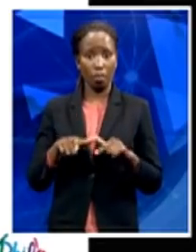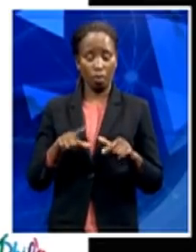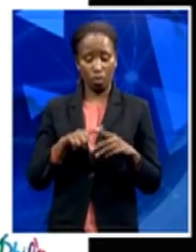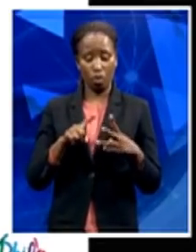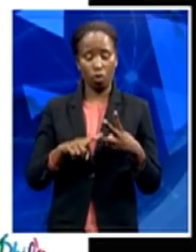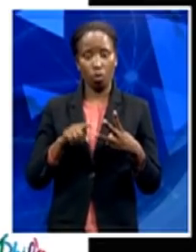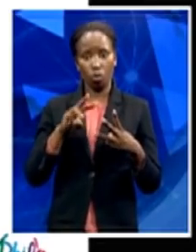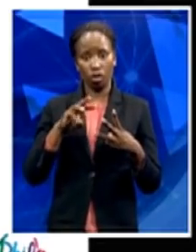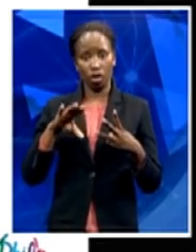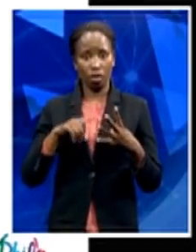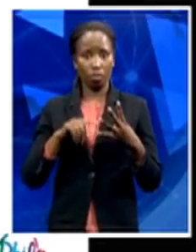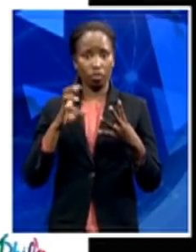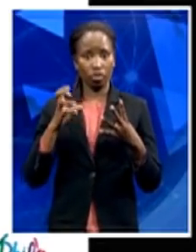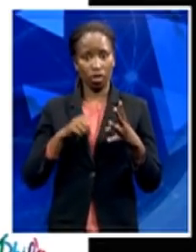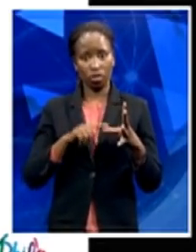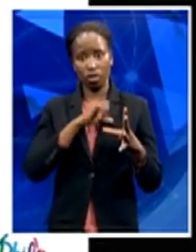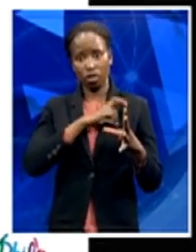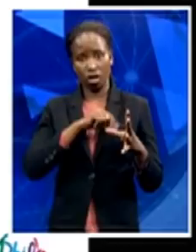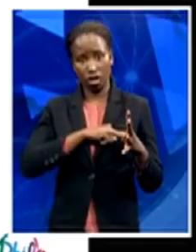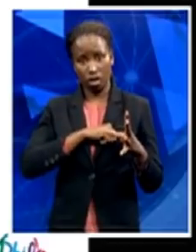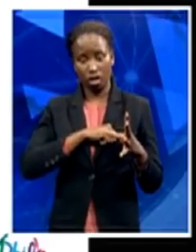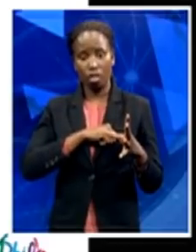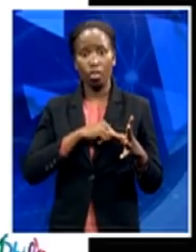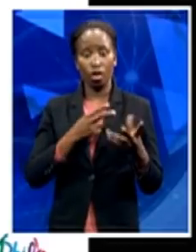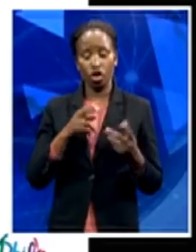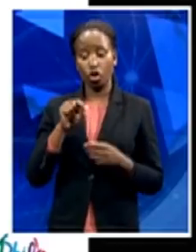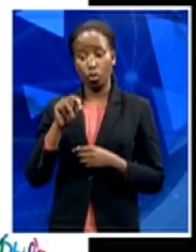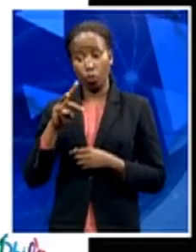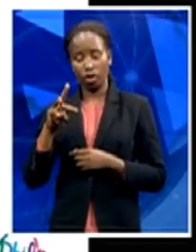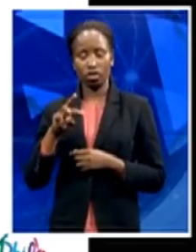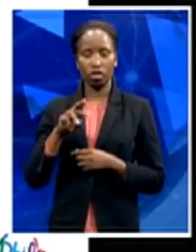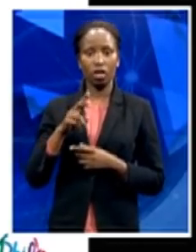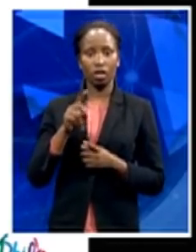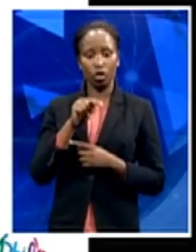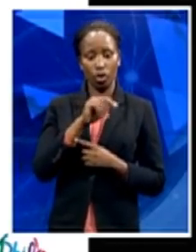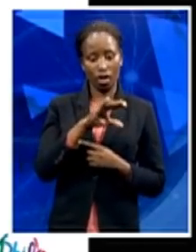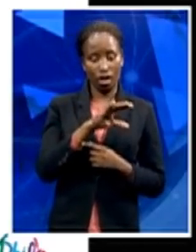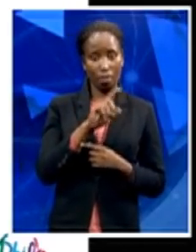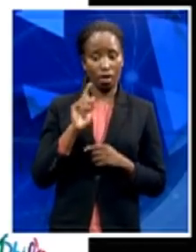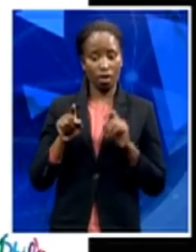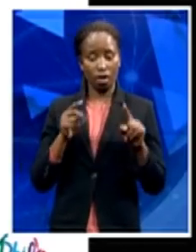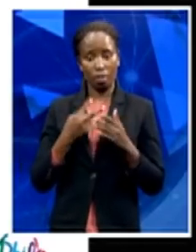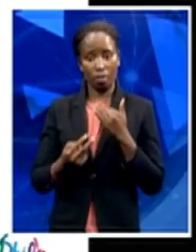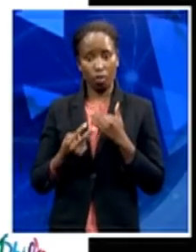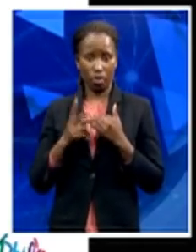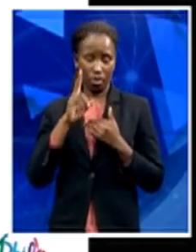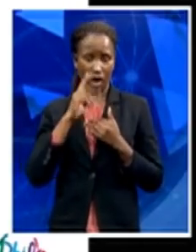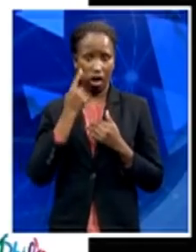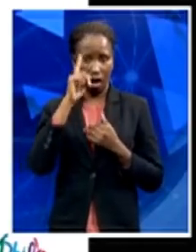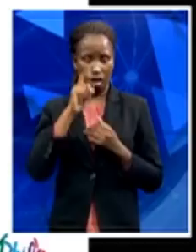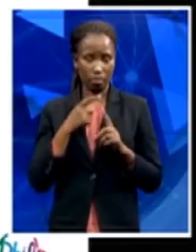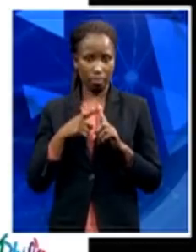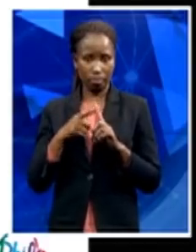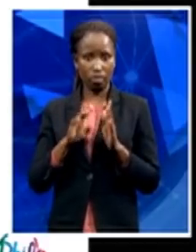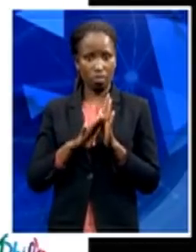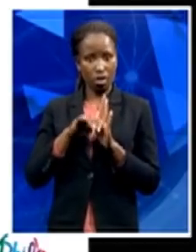KZN, whereas in Northwest and Northern Cape, the percentage positivity has declined